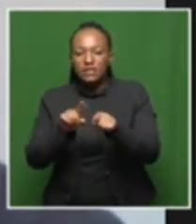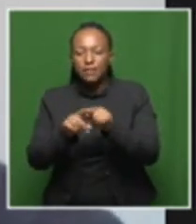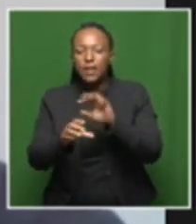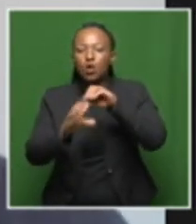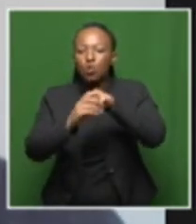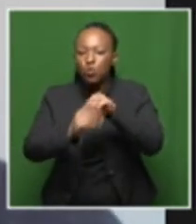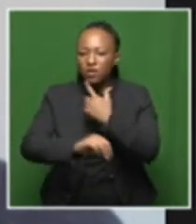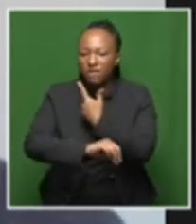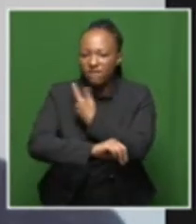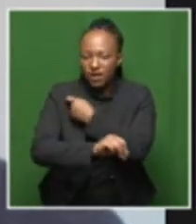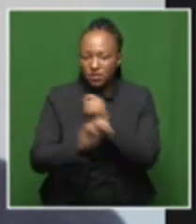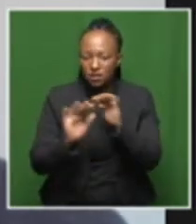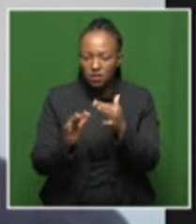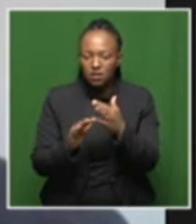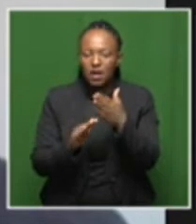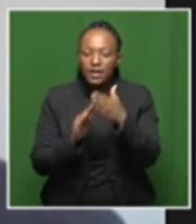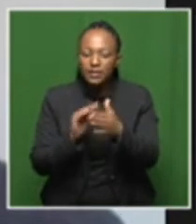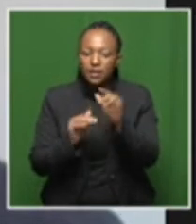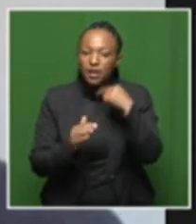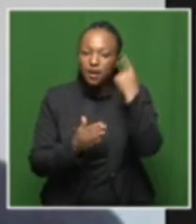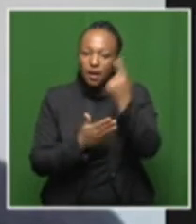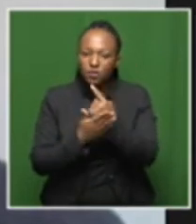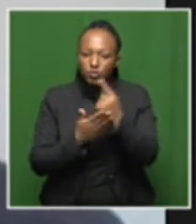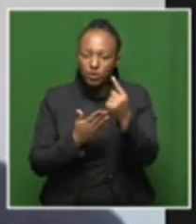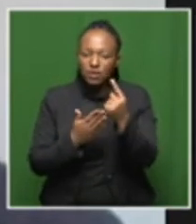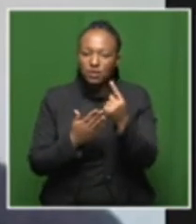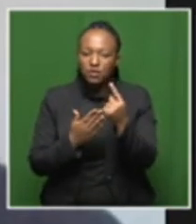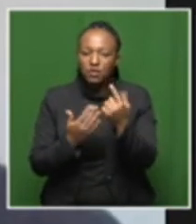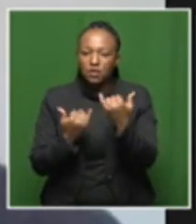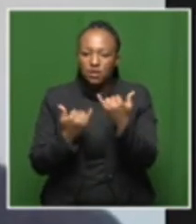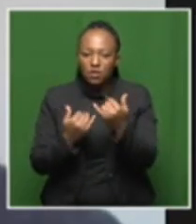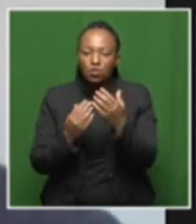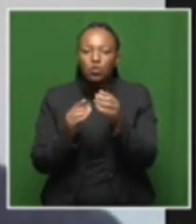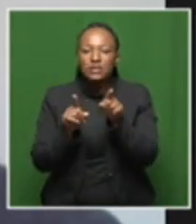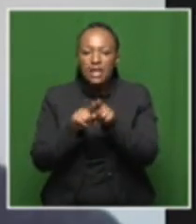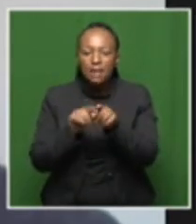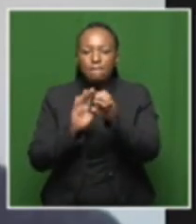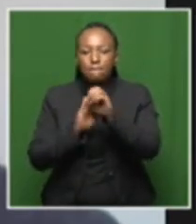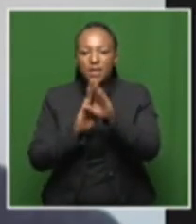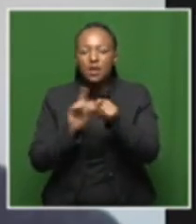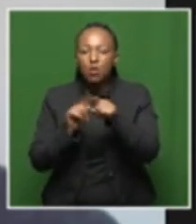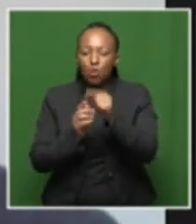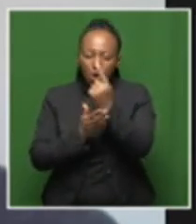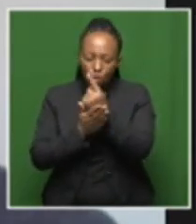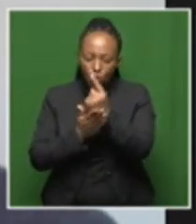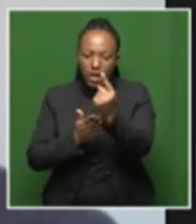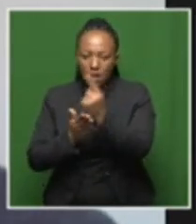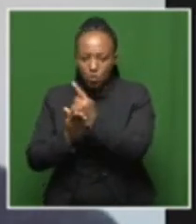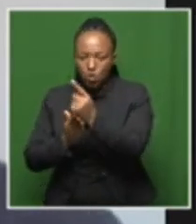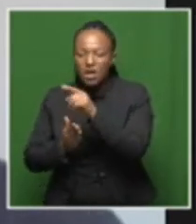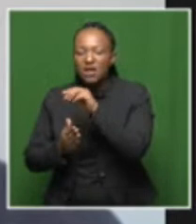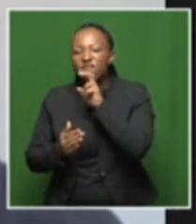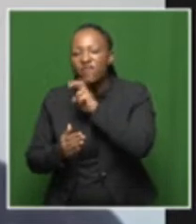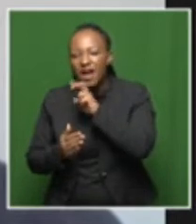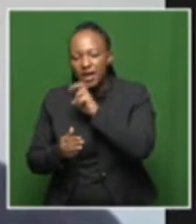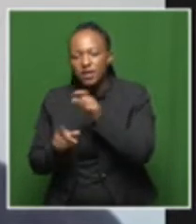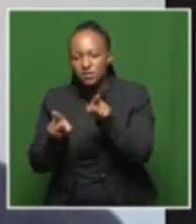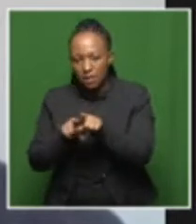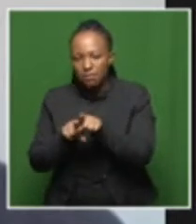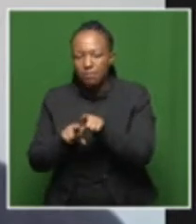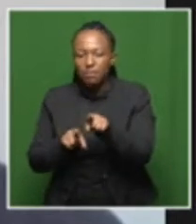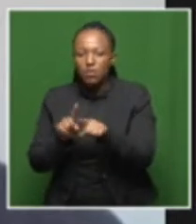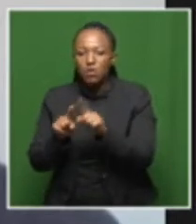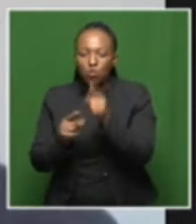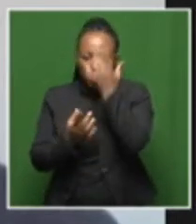vaccination rollout. So until next week, we are going to be having another media briefing as a weekly media briefing. So on Friday, we will then give